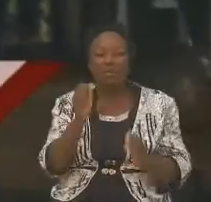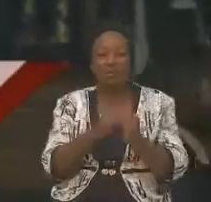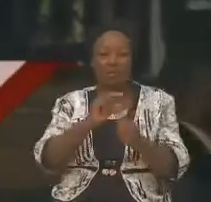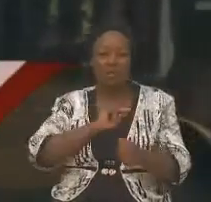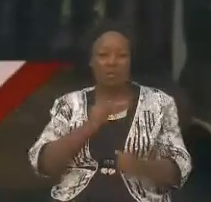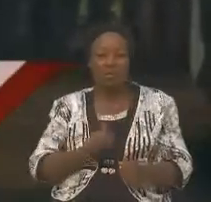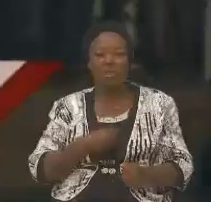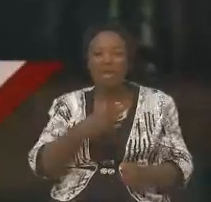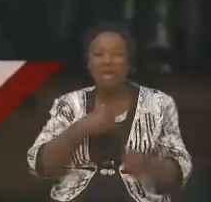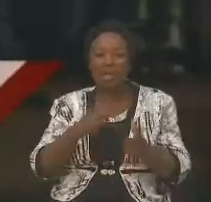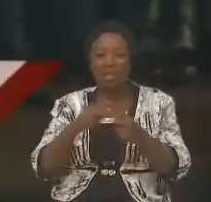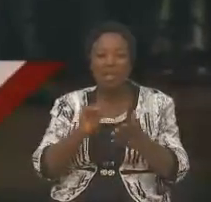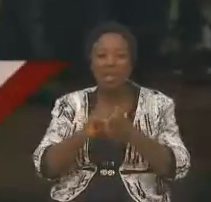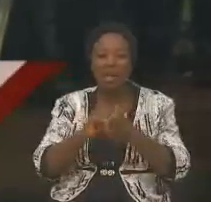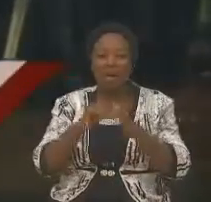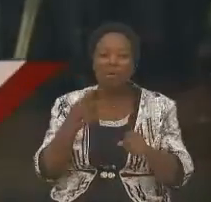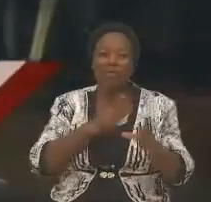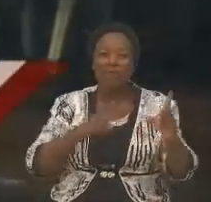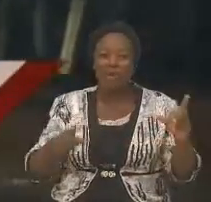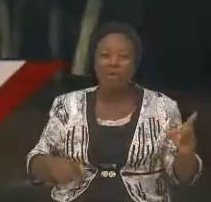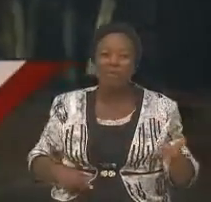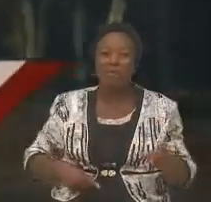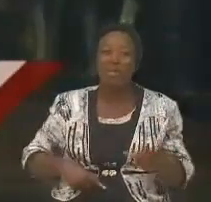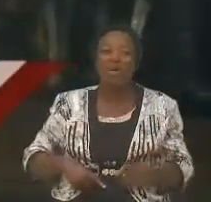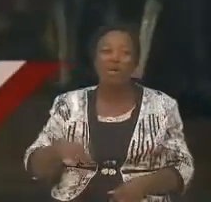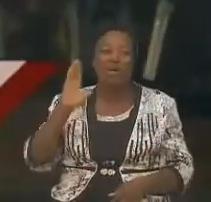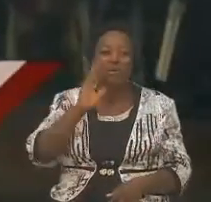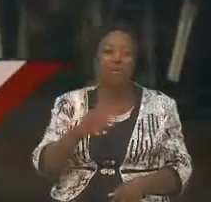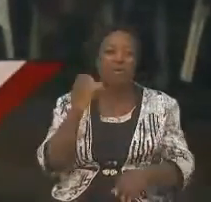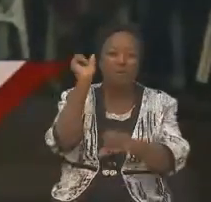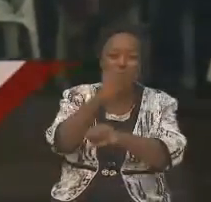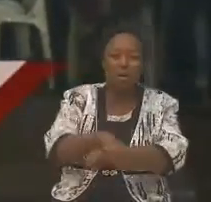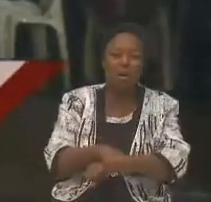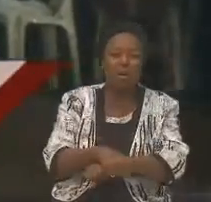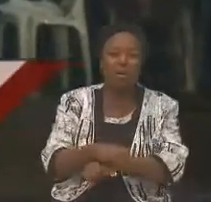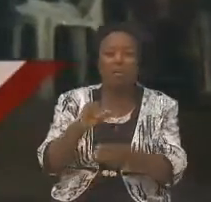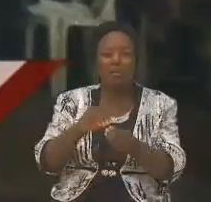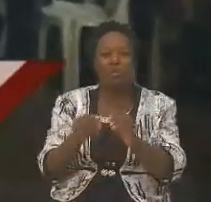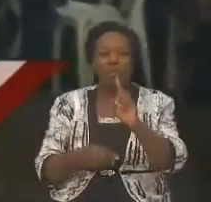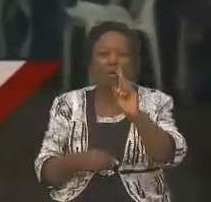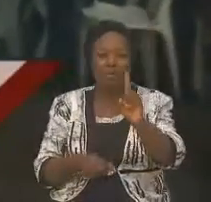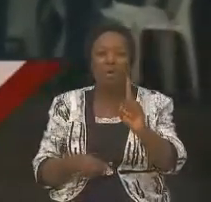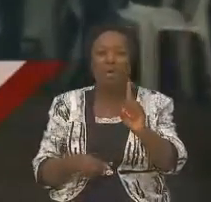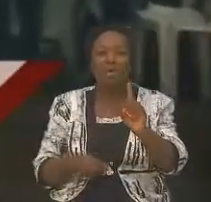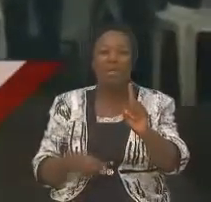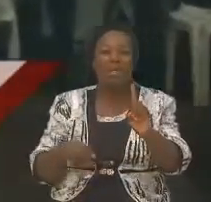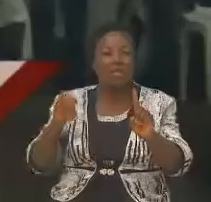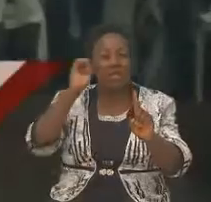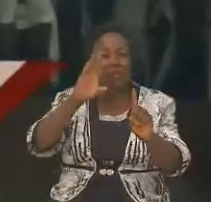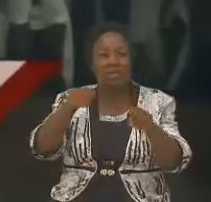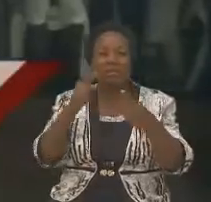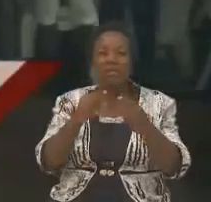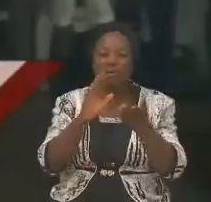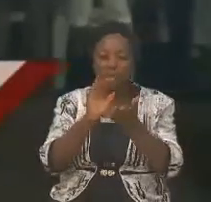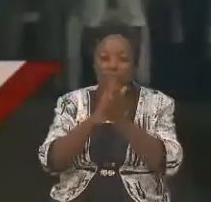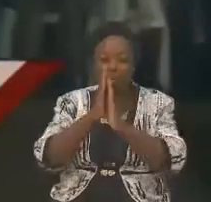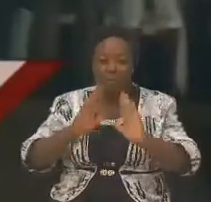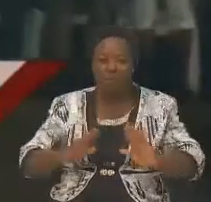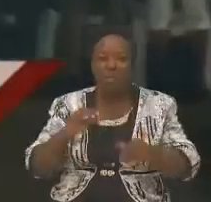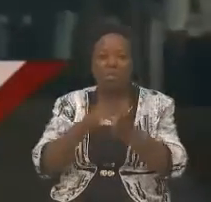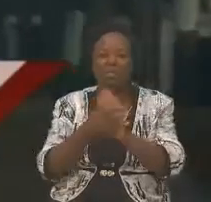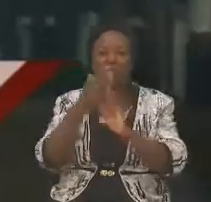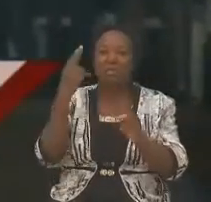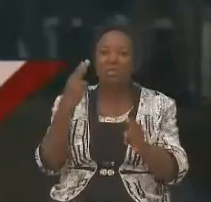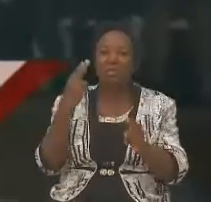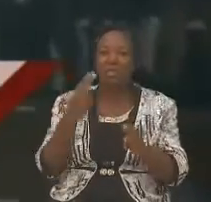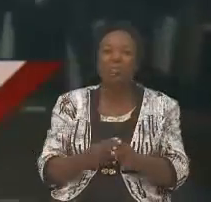King of Glory is with you. And that power of the Lord will make you overcome. Number one, he'll